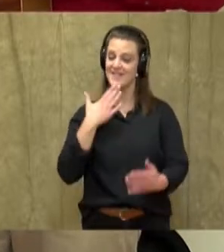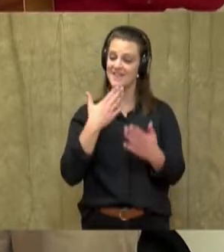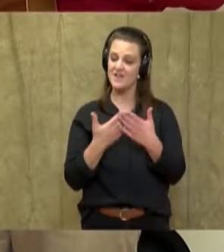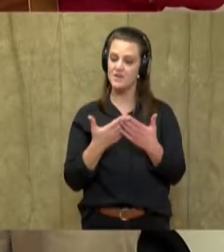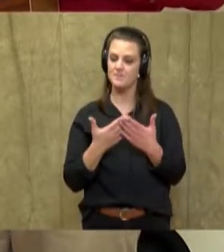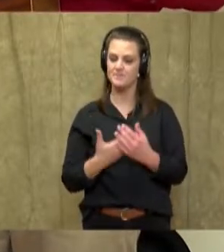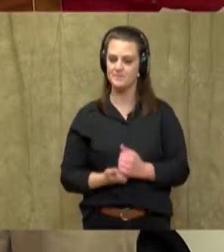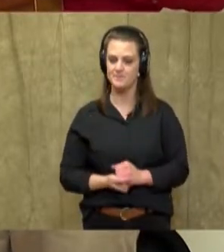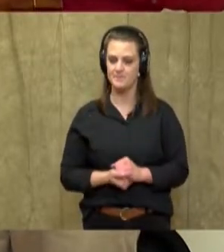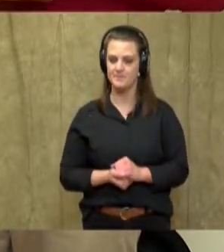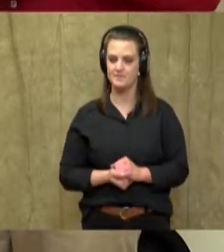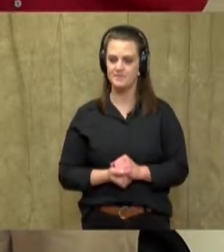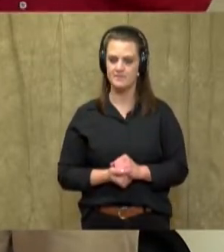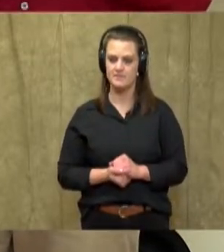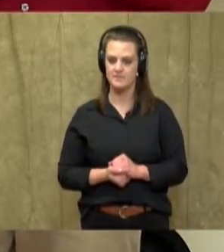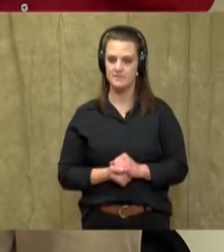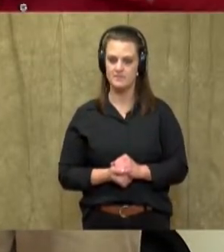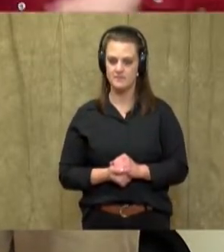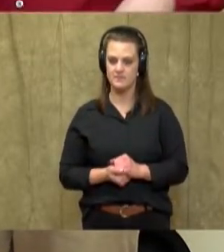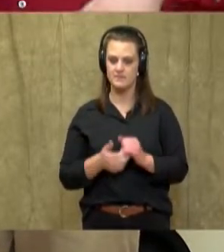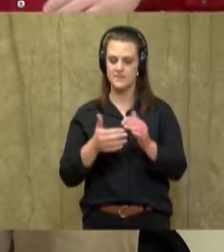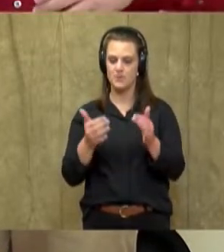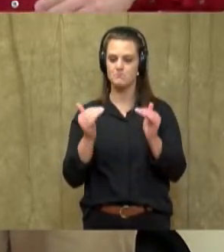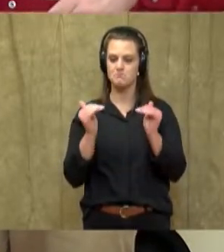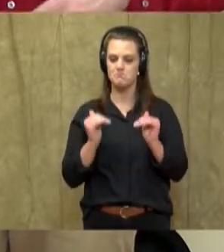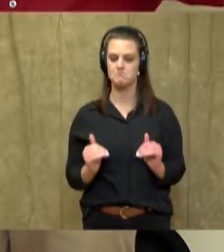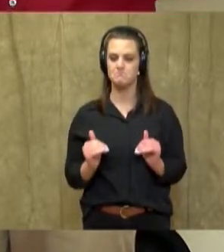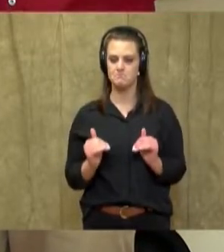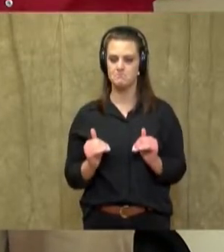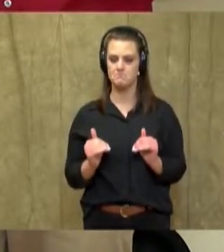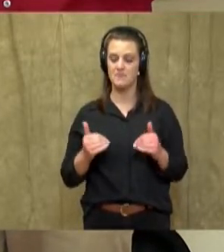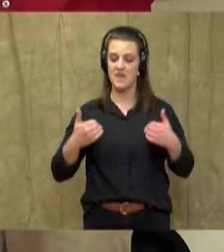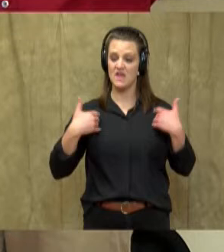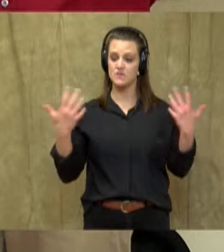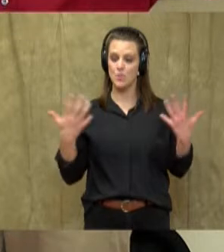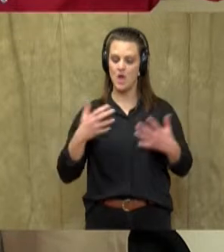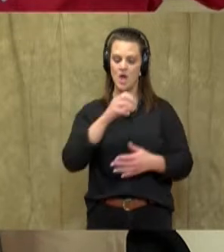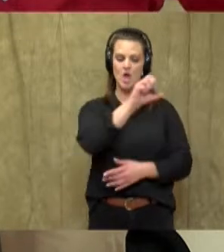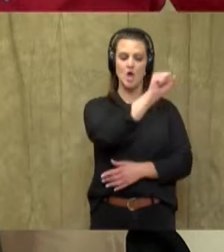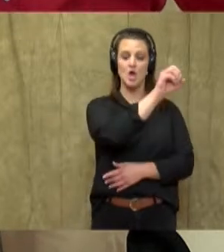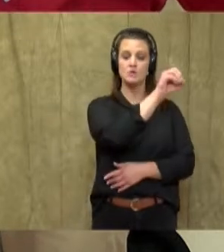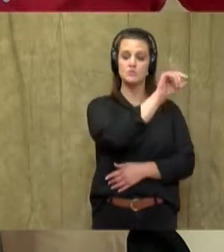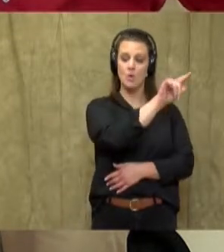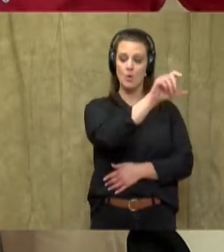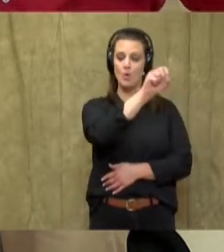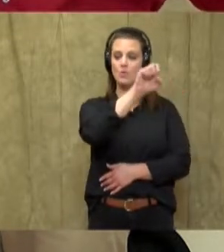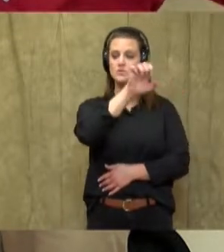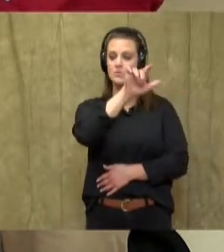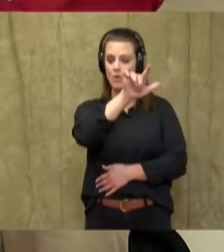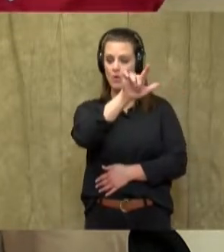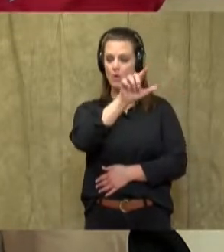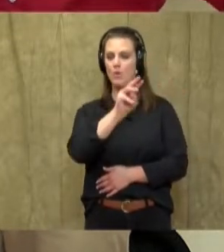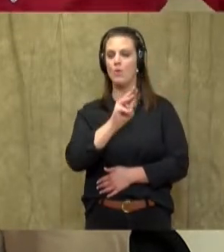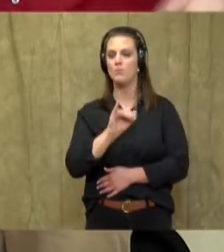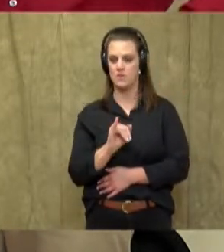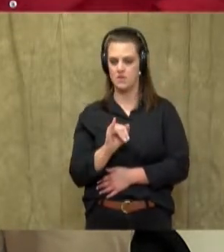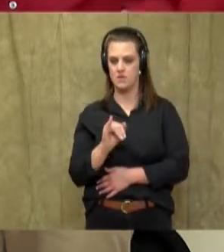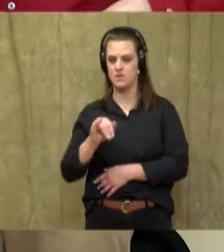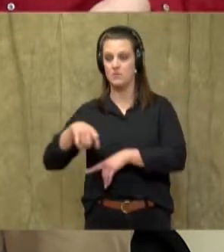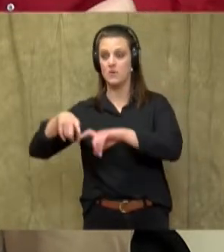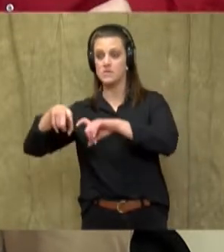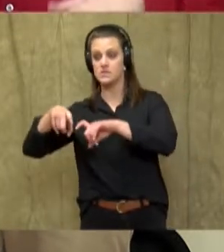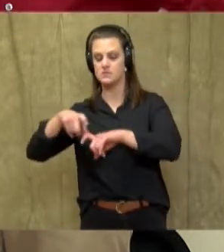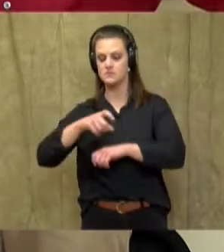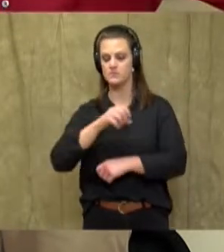Good. The next one has so, followed by another so, and then ends with